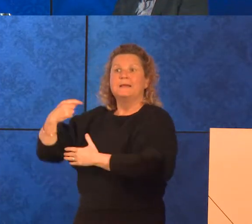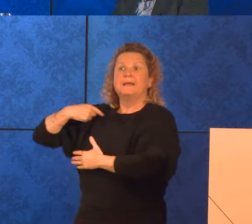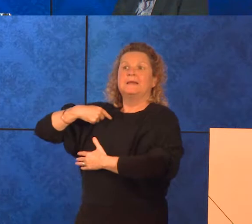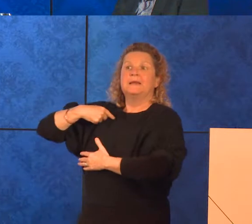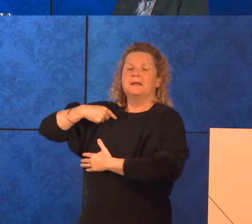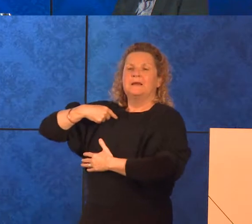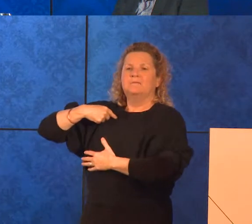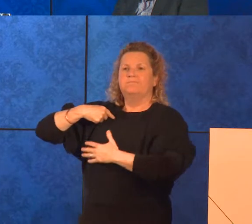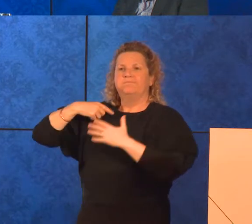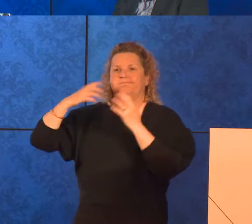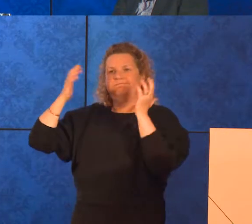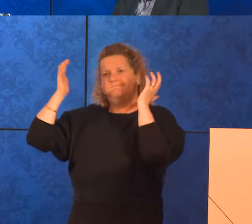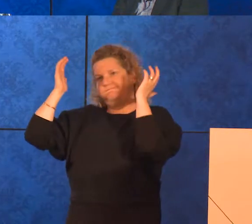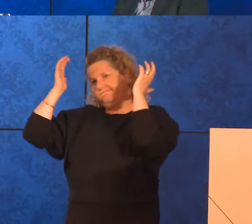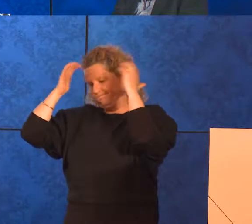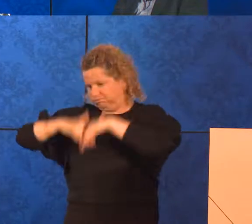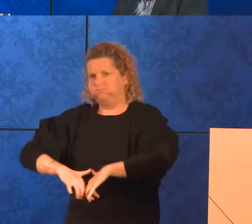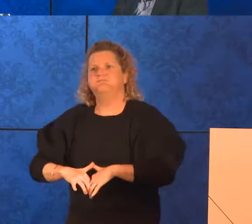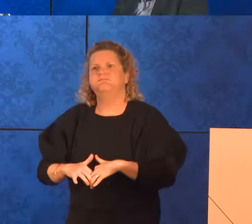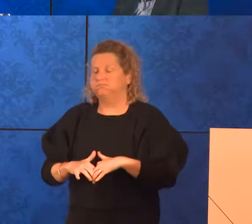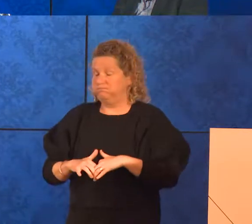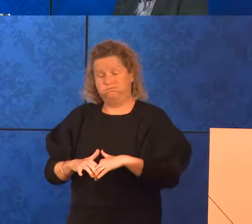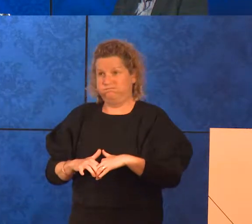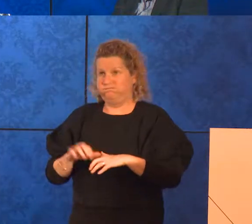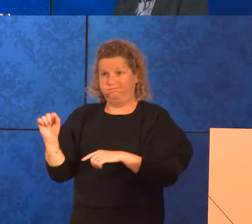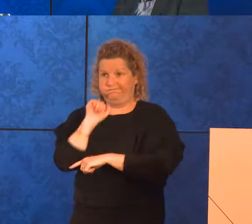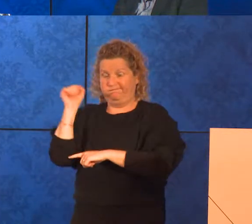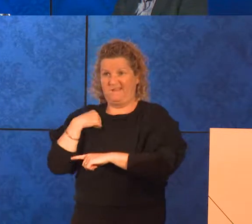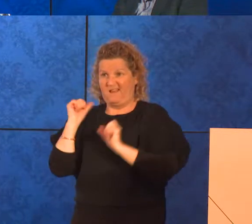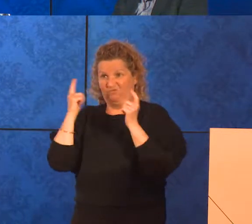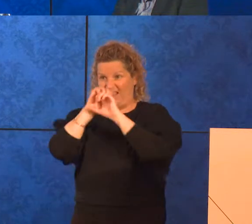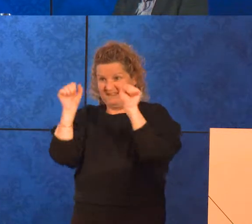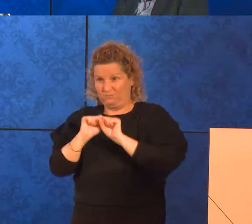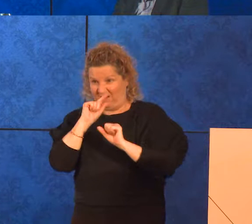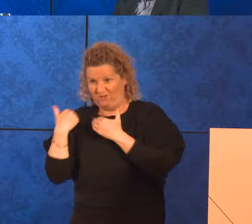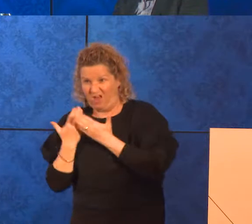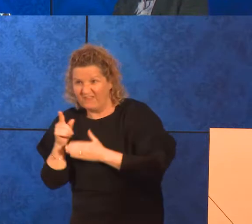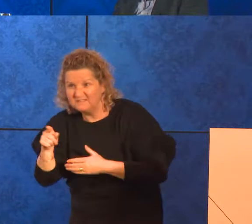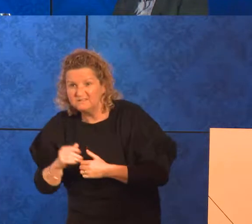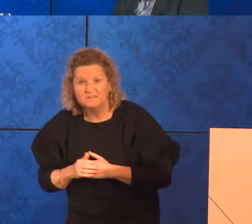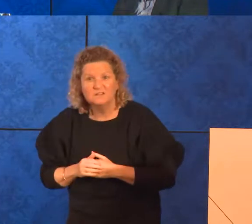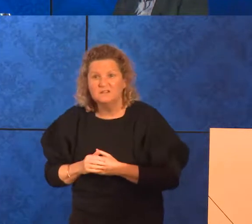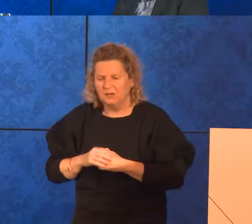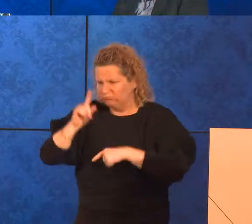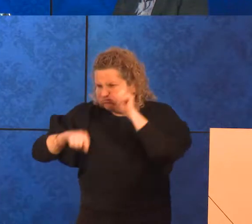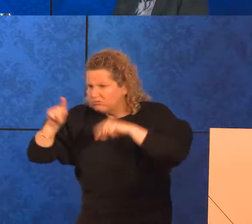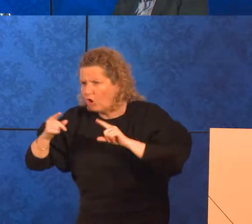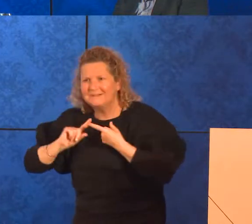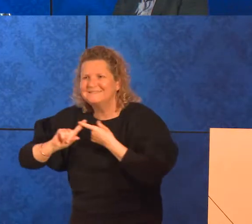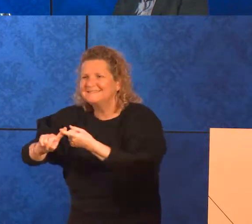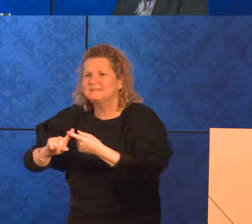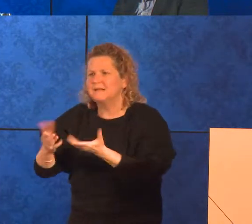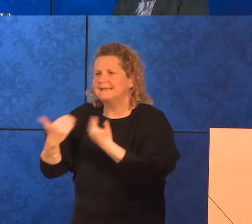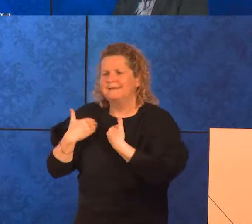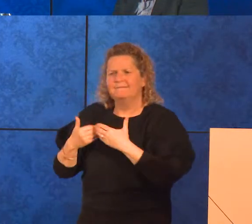came falling down around me, and I realised that the system was completely unreliable, inconsistent, It didn't provide